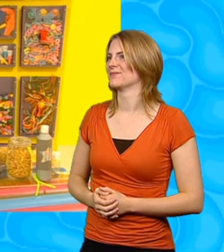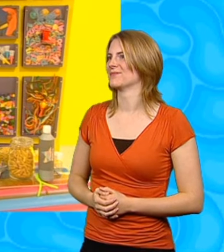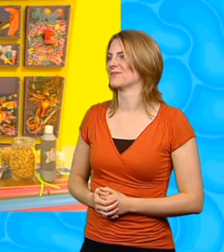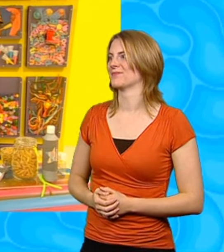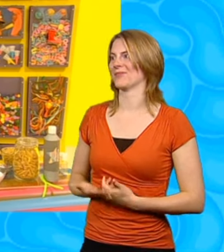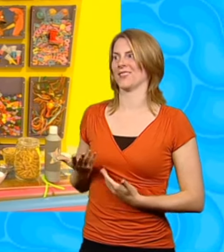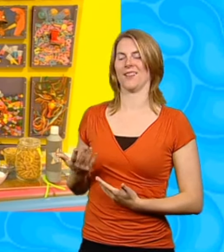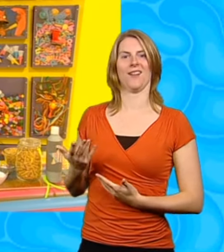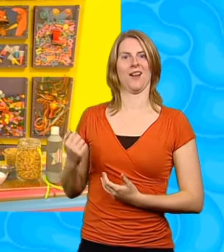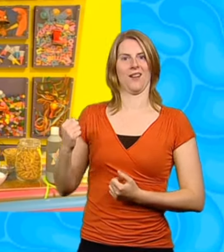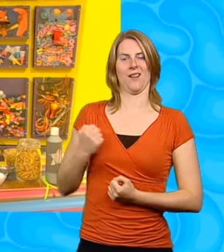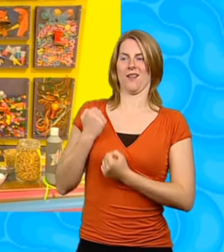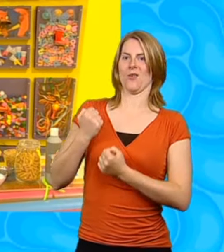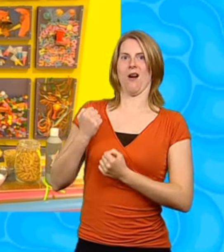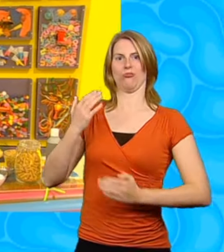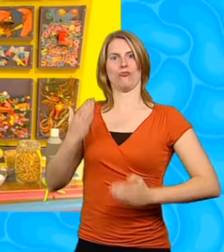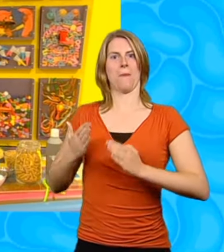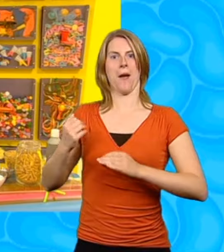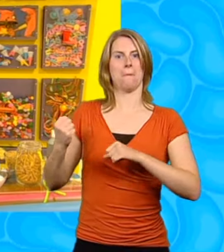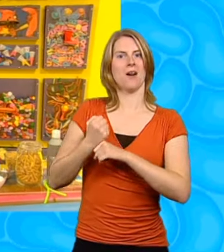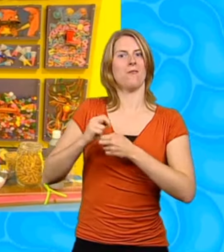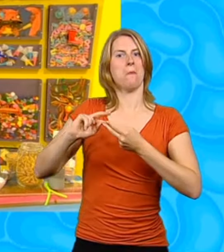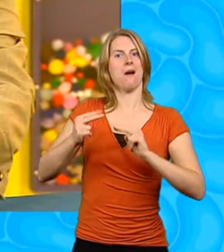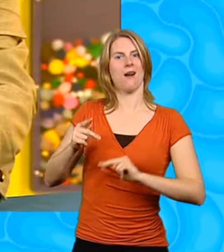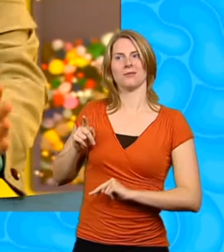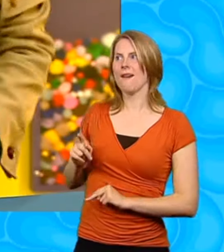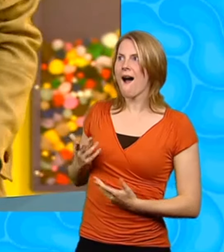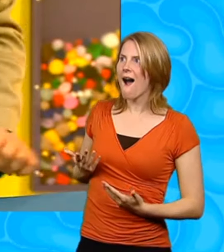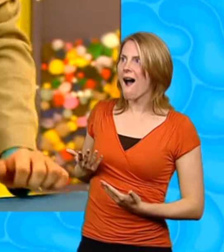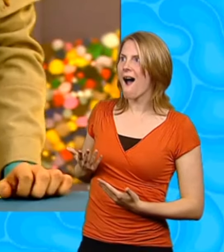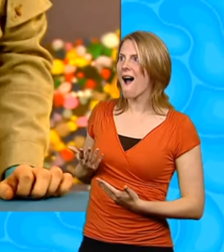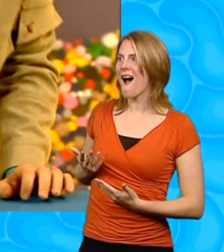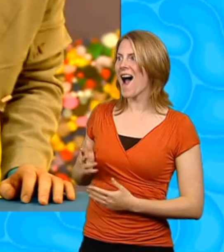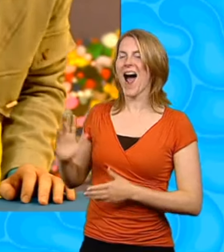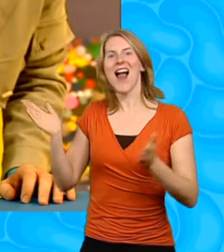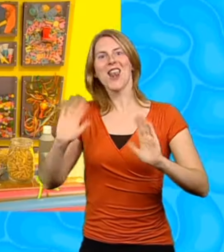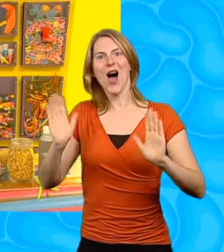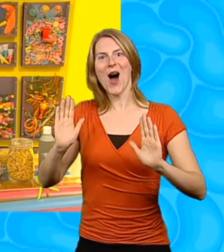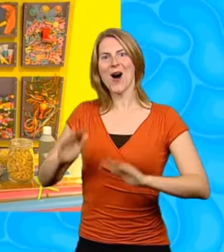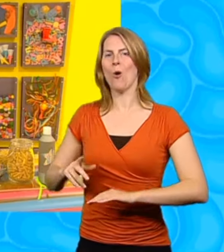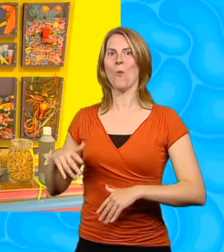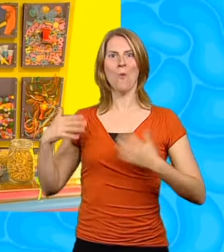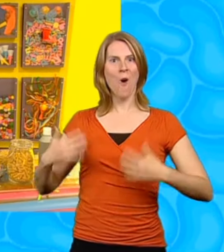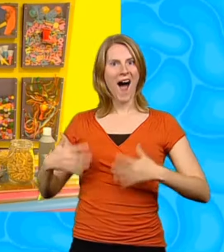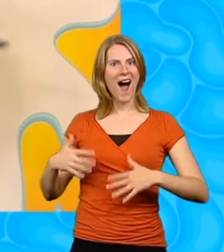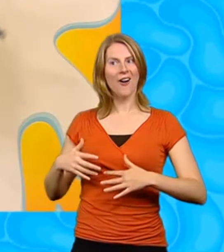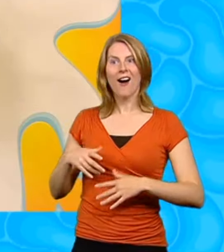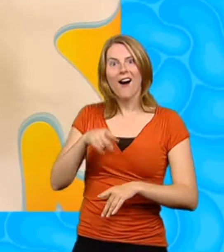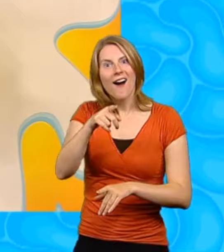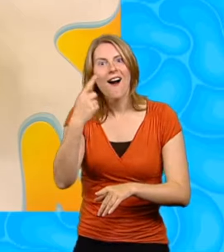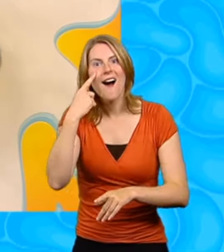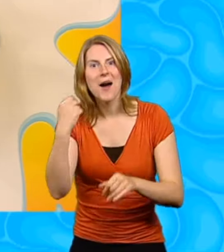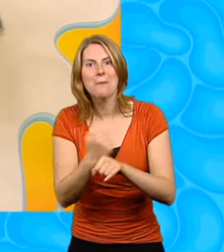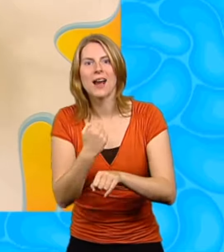My very own pasta robot! Hello! Wow! Why don't you make it? Time to